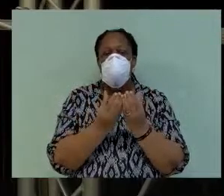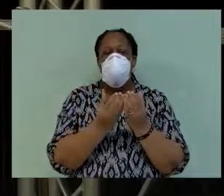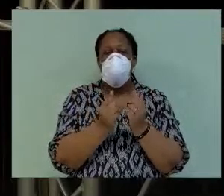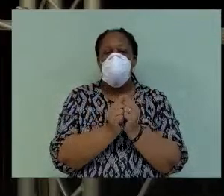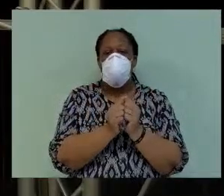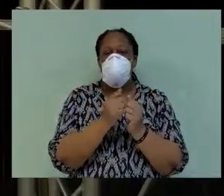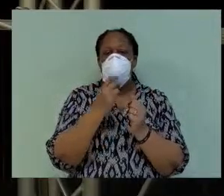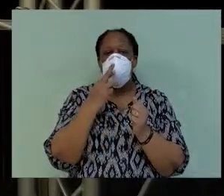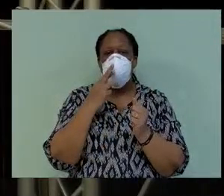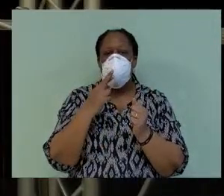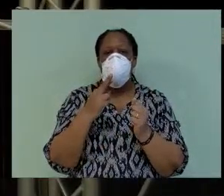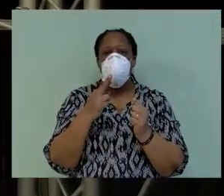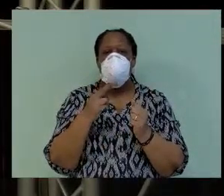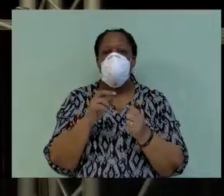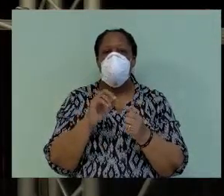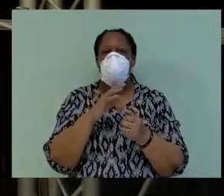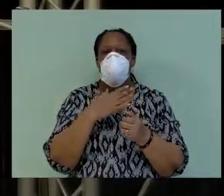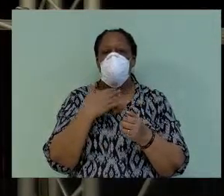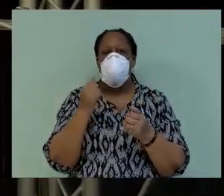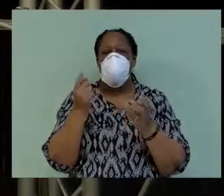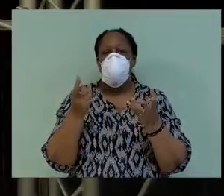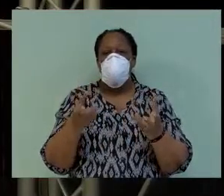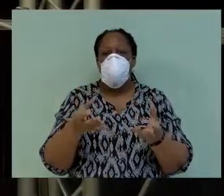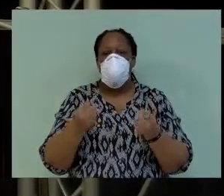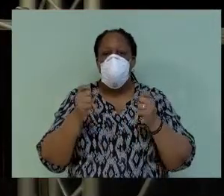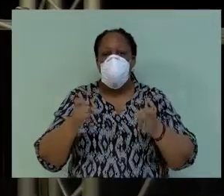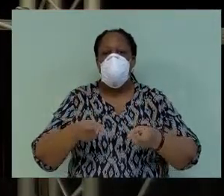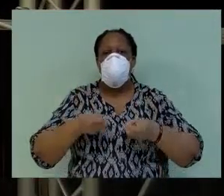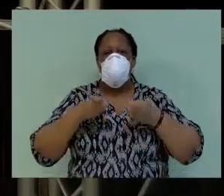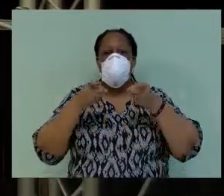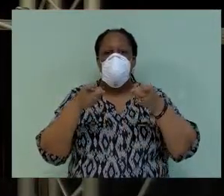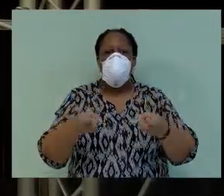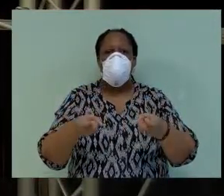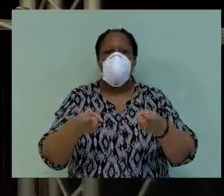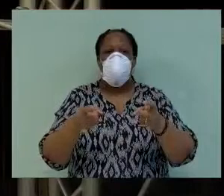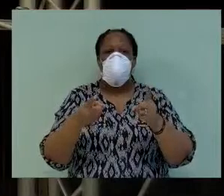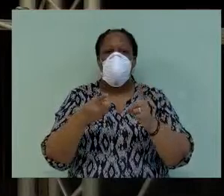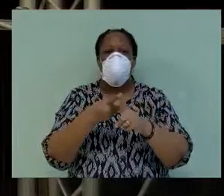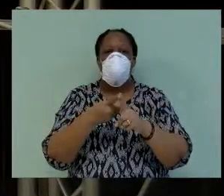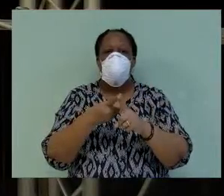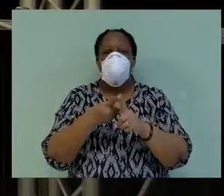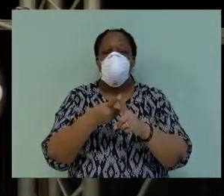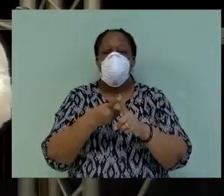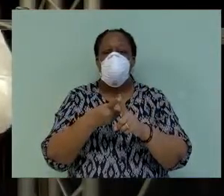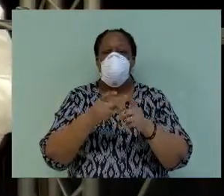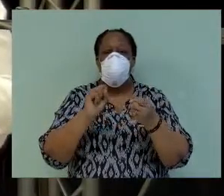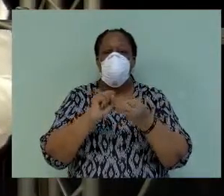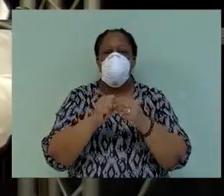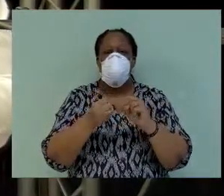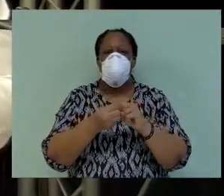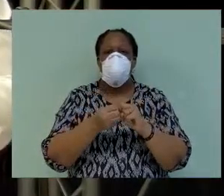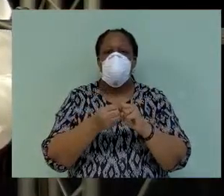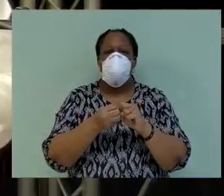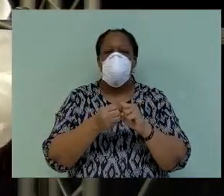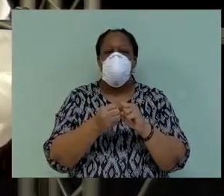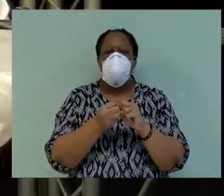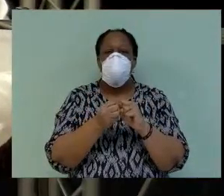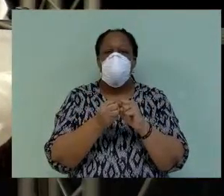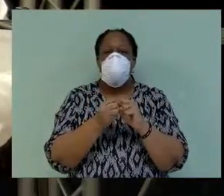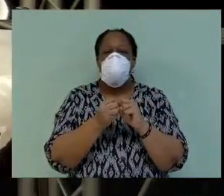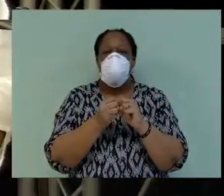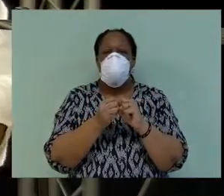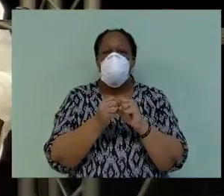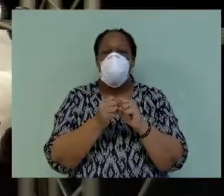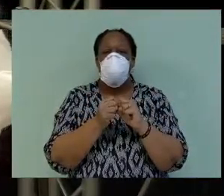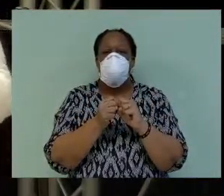class of 82, would like to make a donation to the fight against this